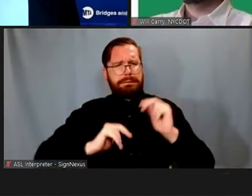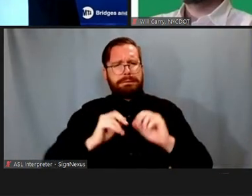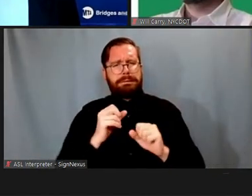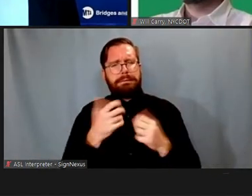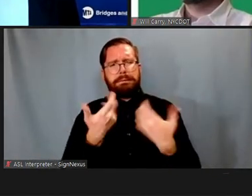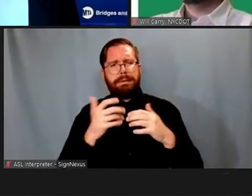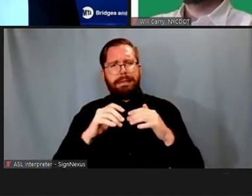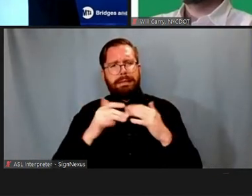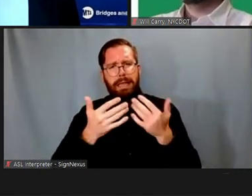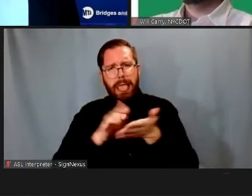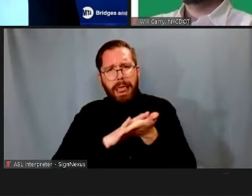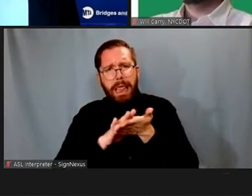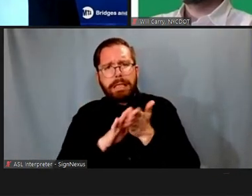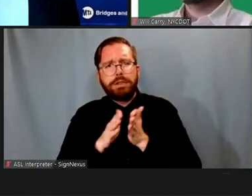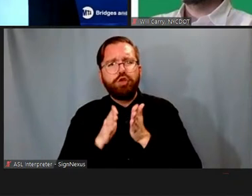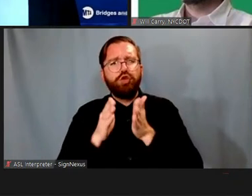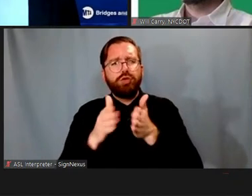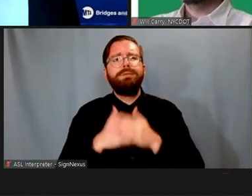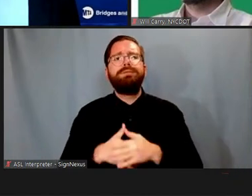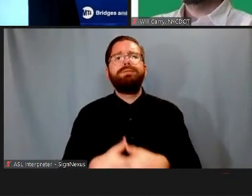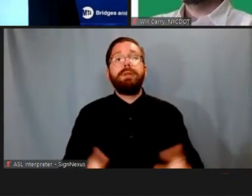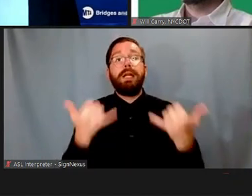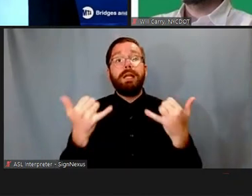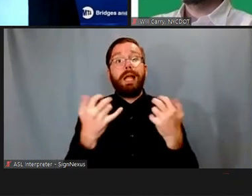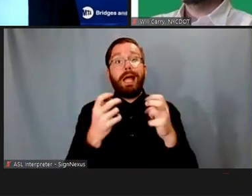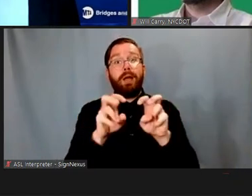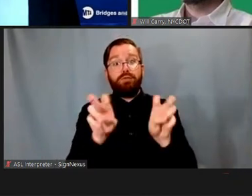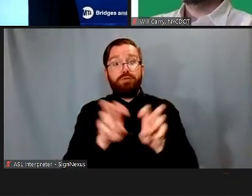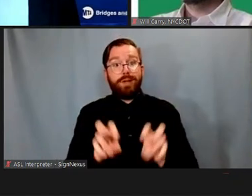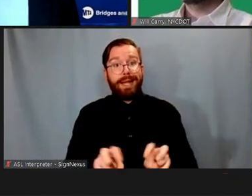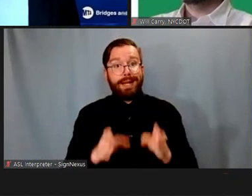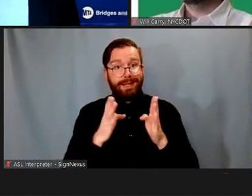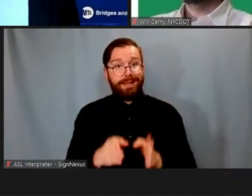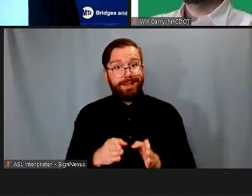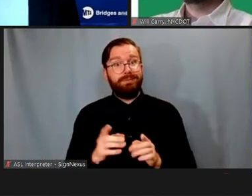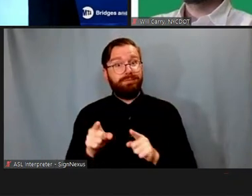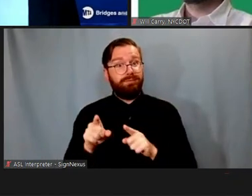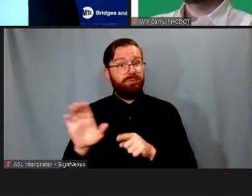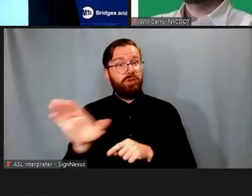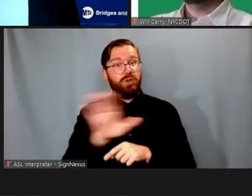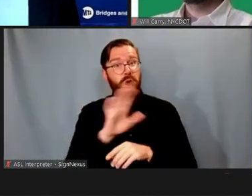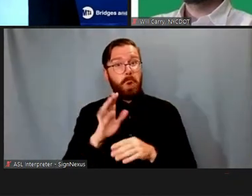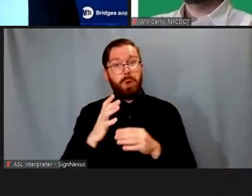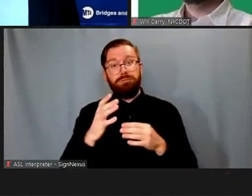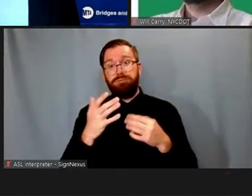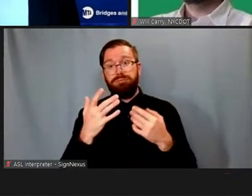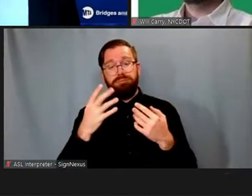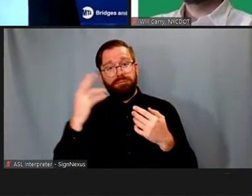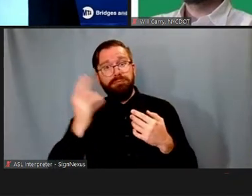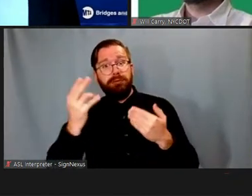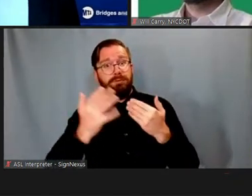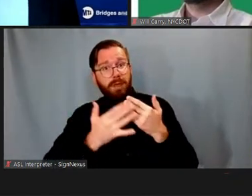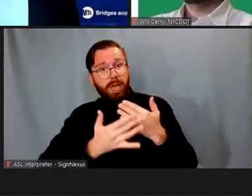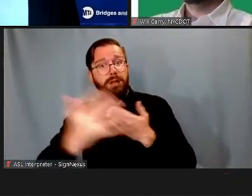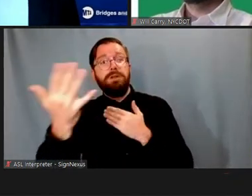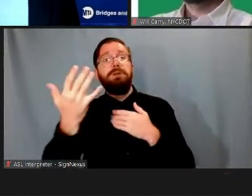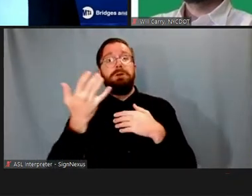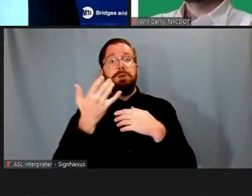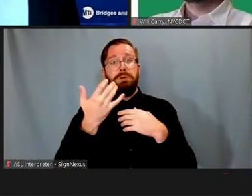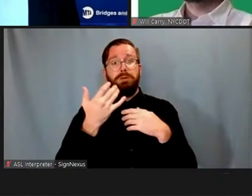opportunity for the panelists to shape your legacy through design and implementation of the country's first and most